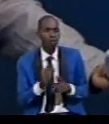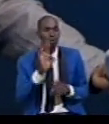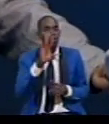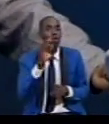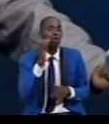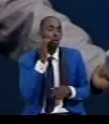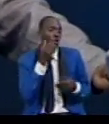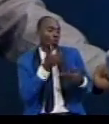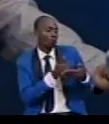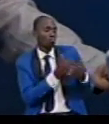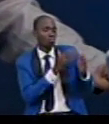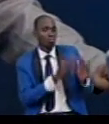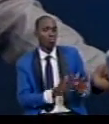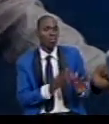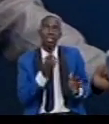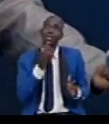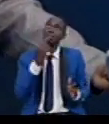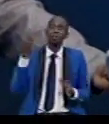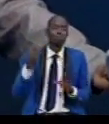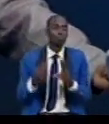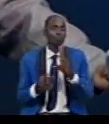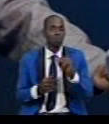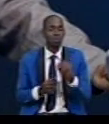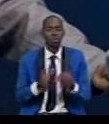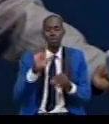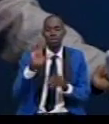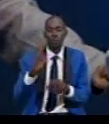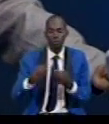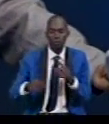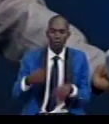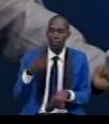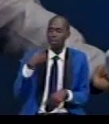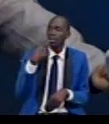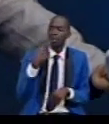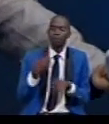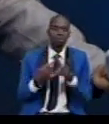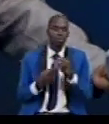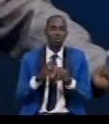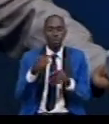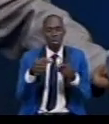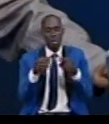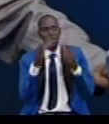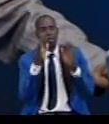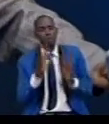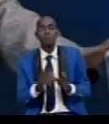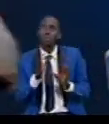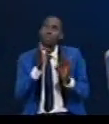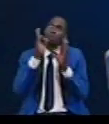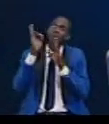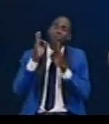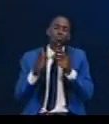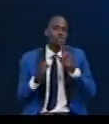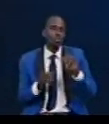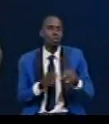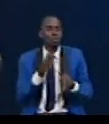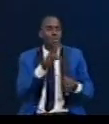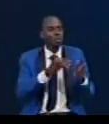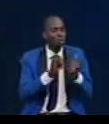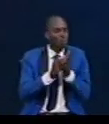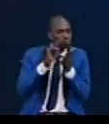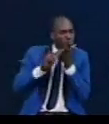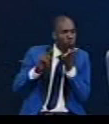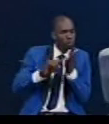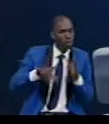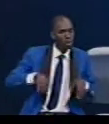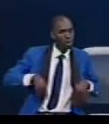your friends speak, your enemies speak, the observers speak. Where did you go? I